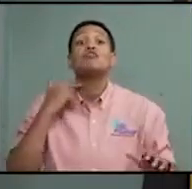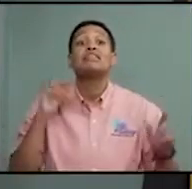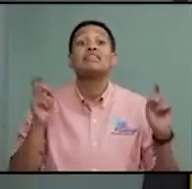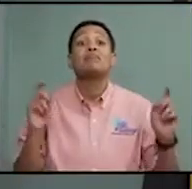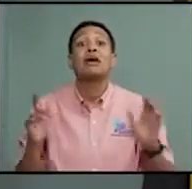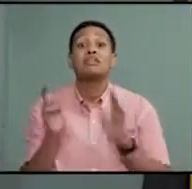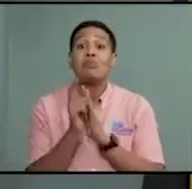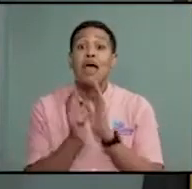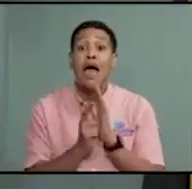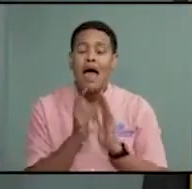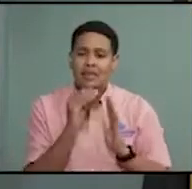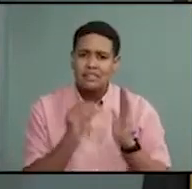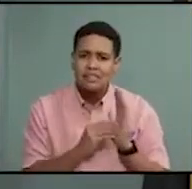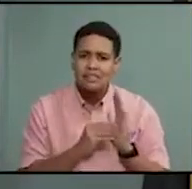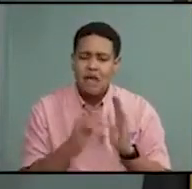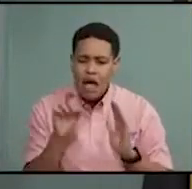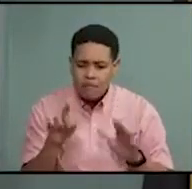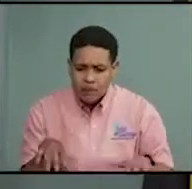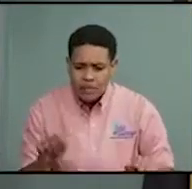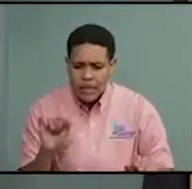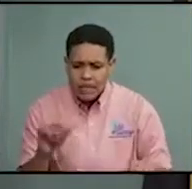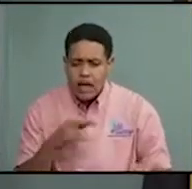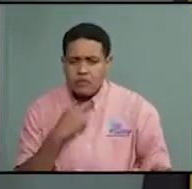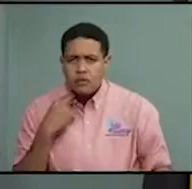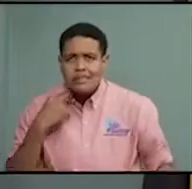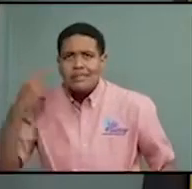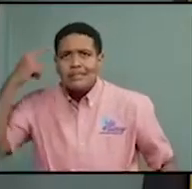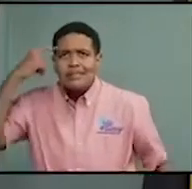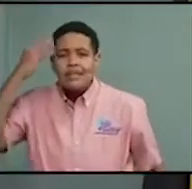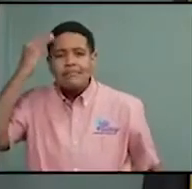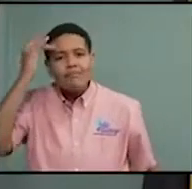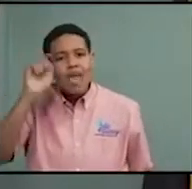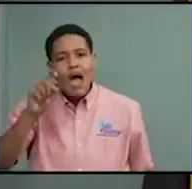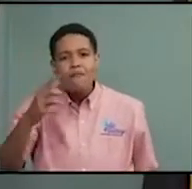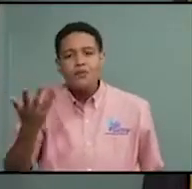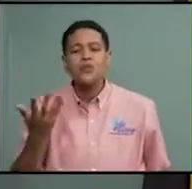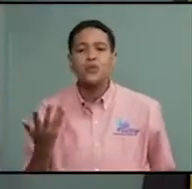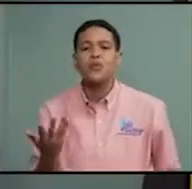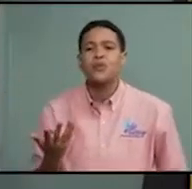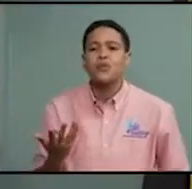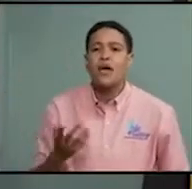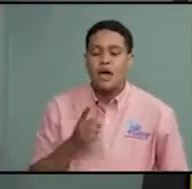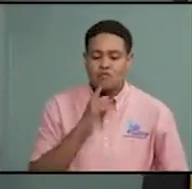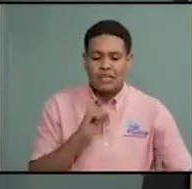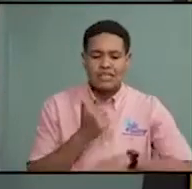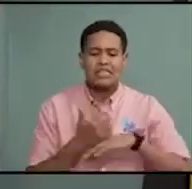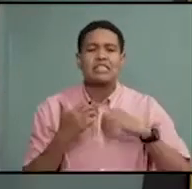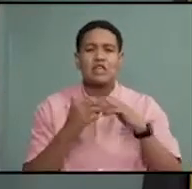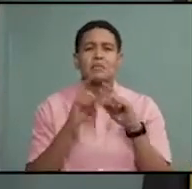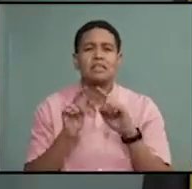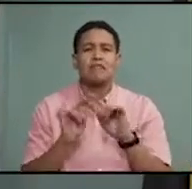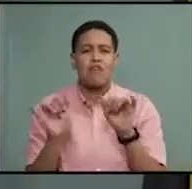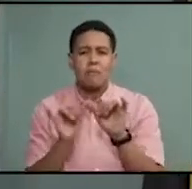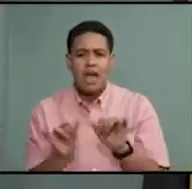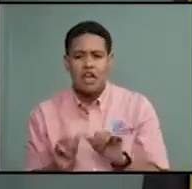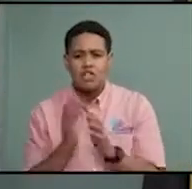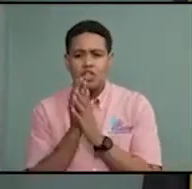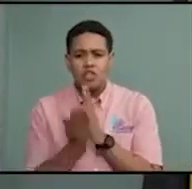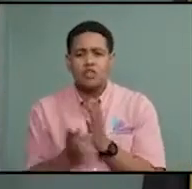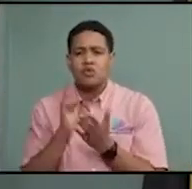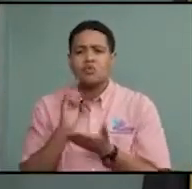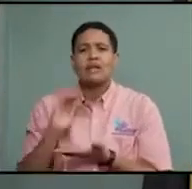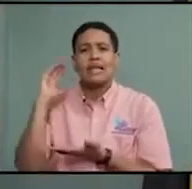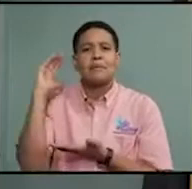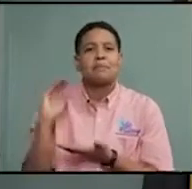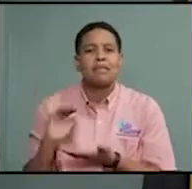Act, has to take that risk into consideration and put in place the measures to mitigate